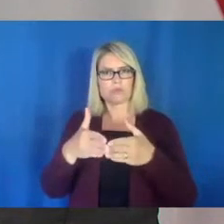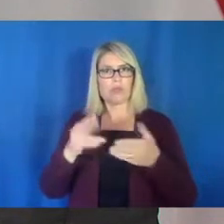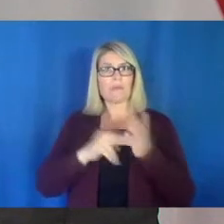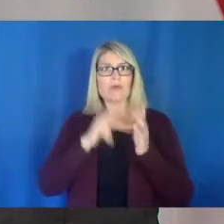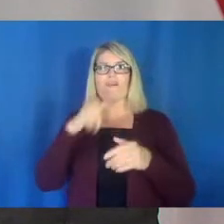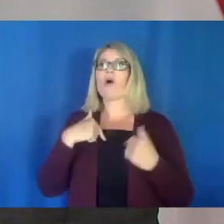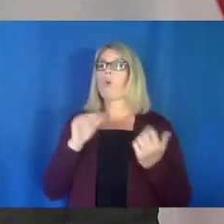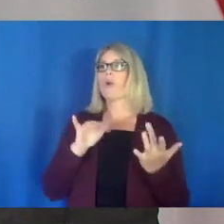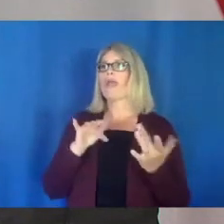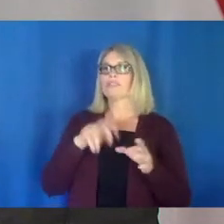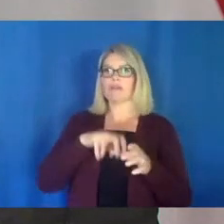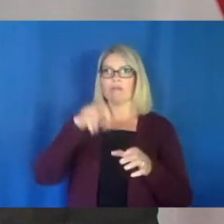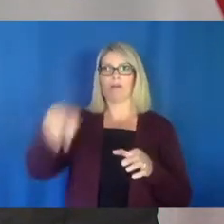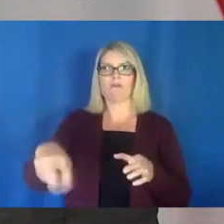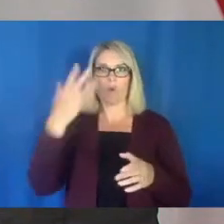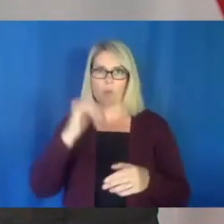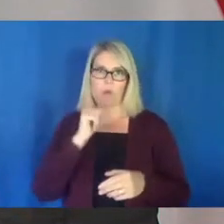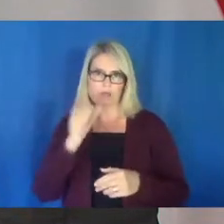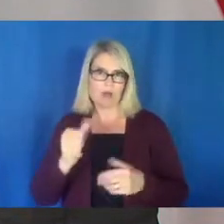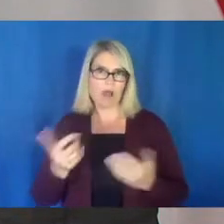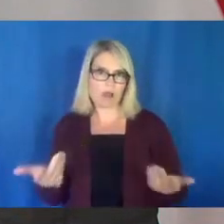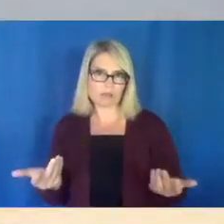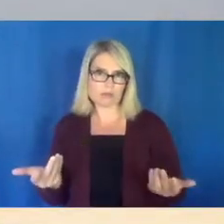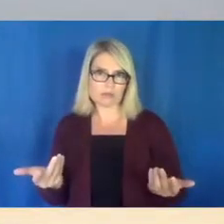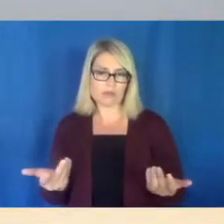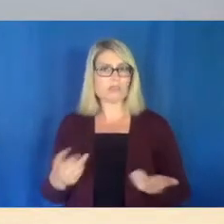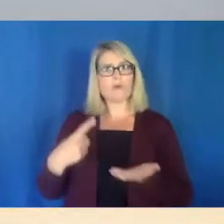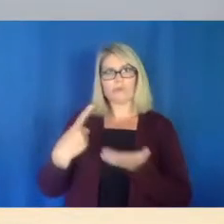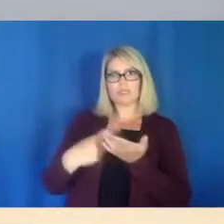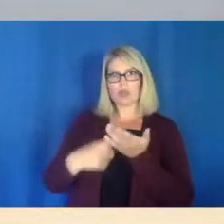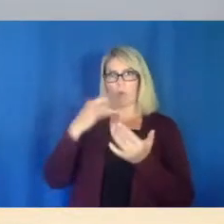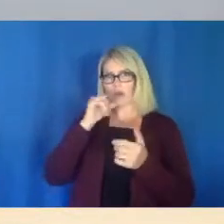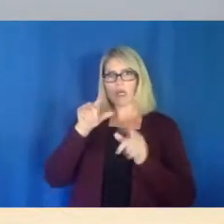in Wood Island? So has there been any discussion around that?